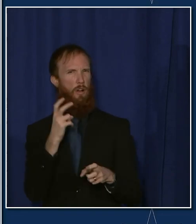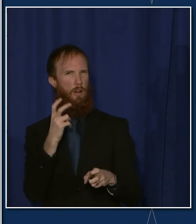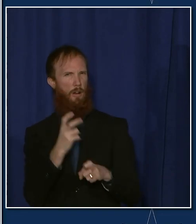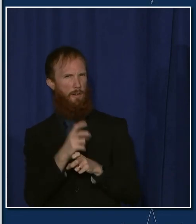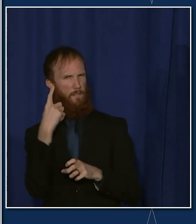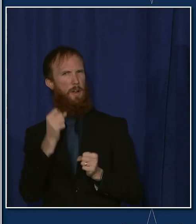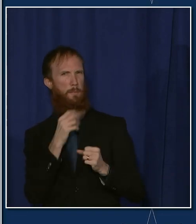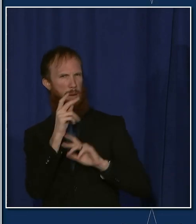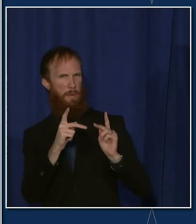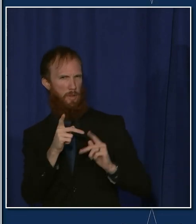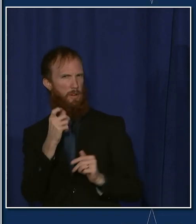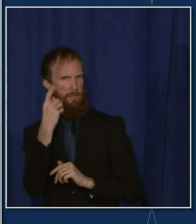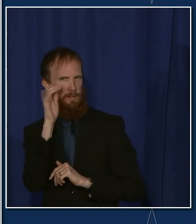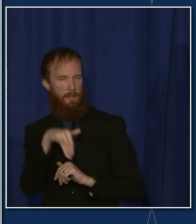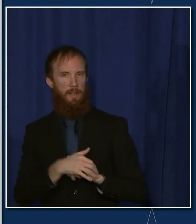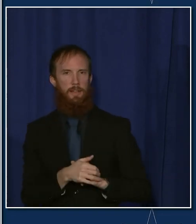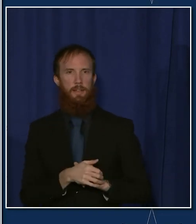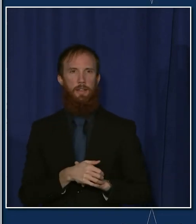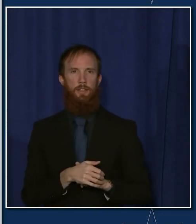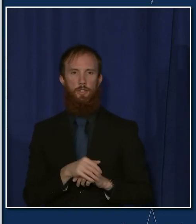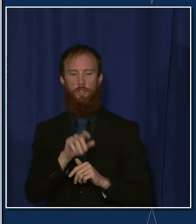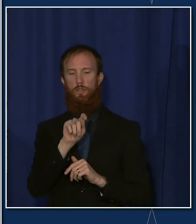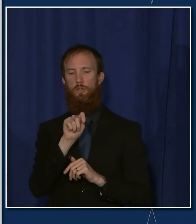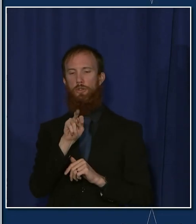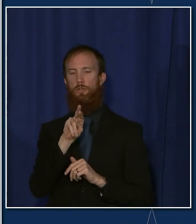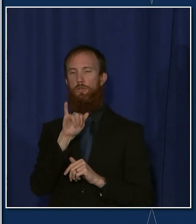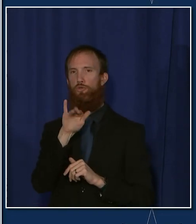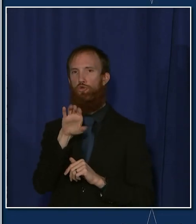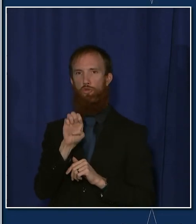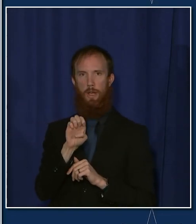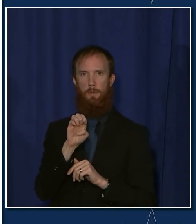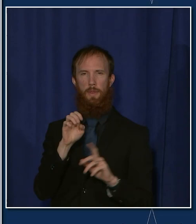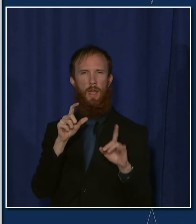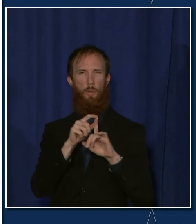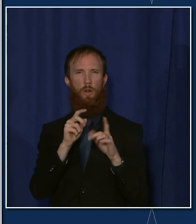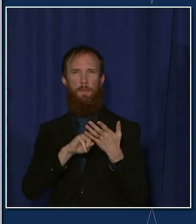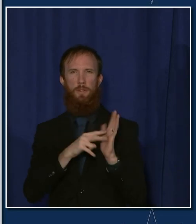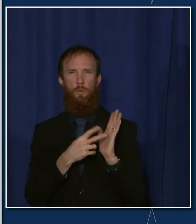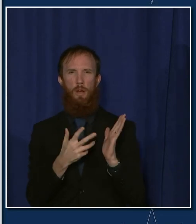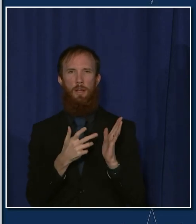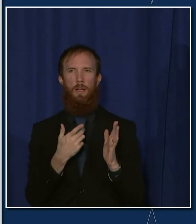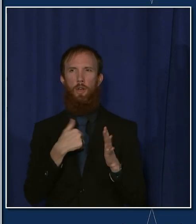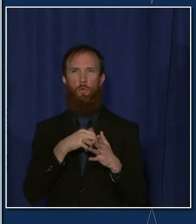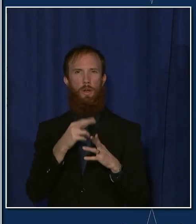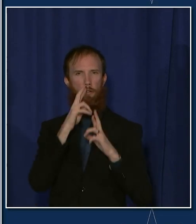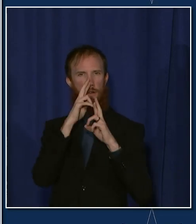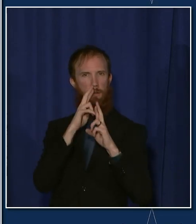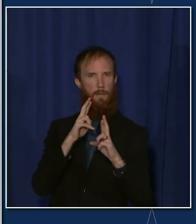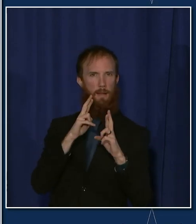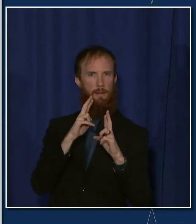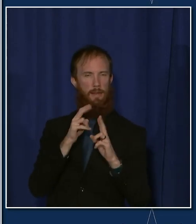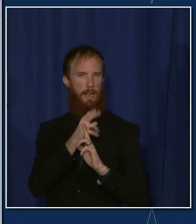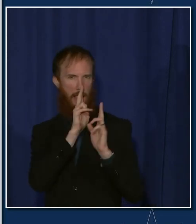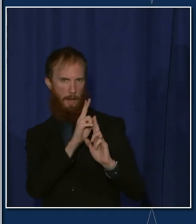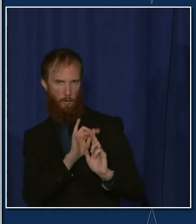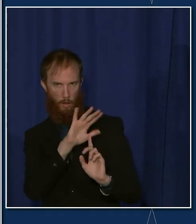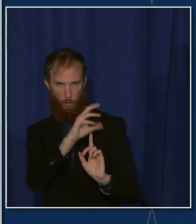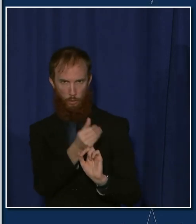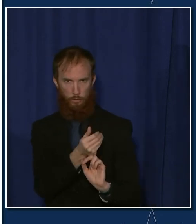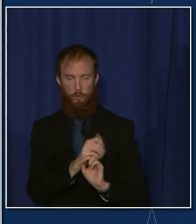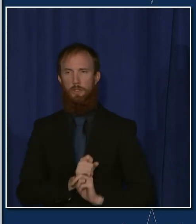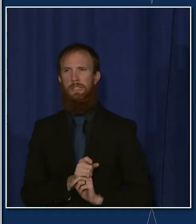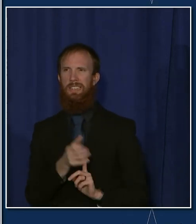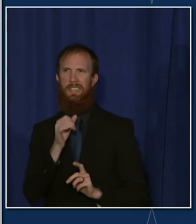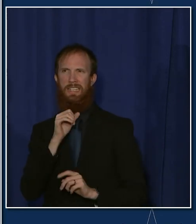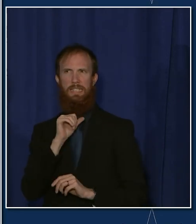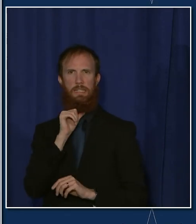that. Dr. Green said it. Look, the word tribe means that we respect and understand our culture. It's not a slight against